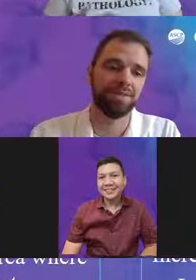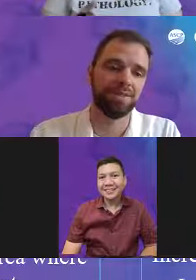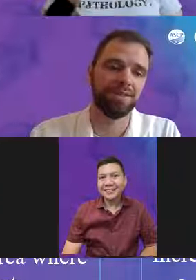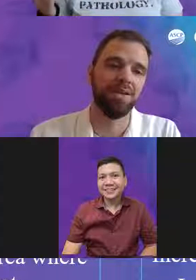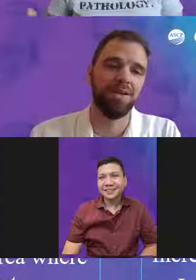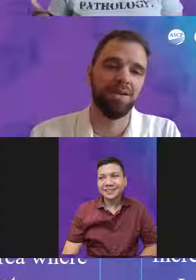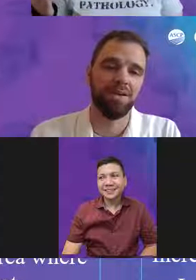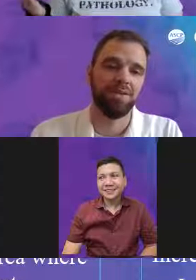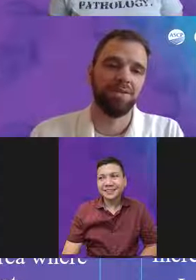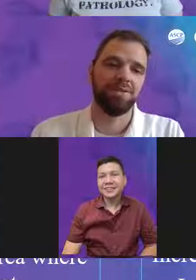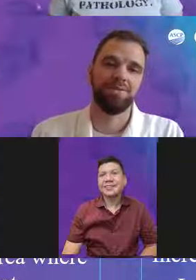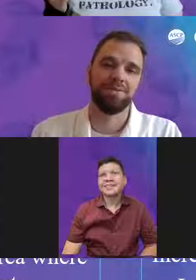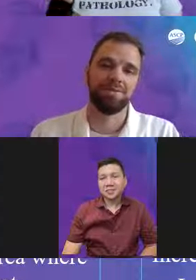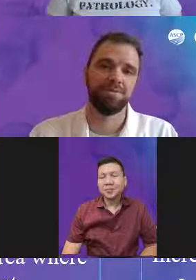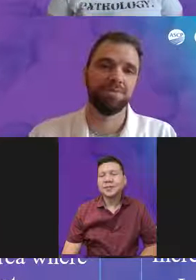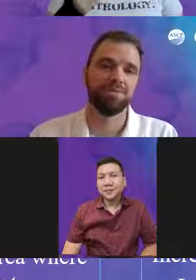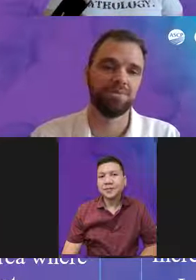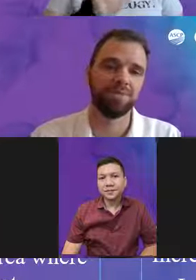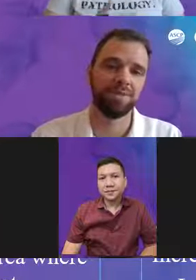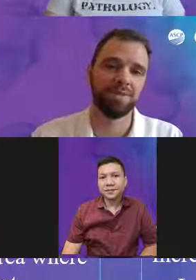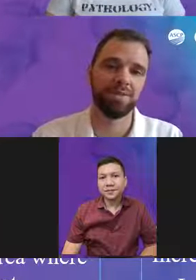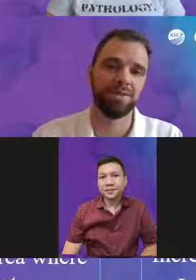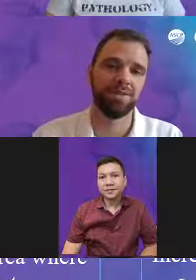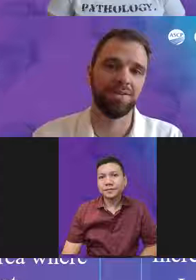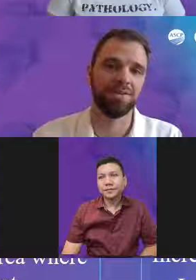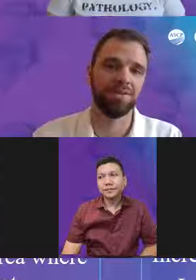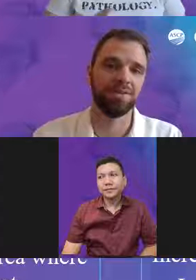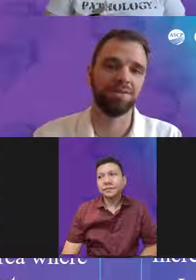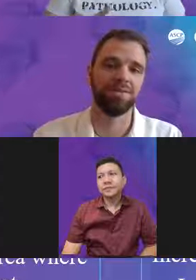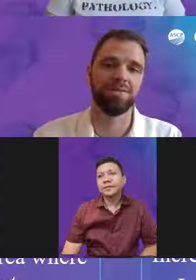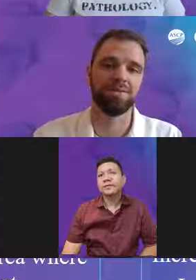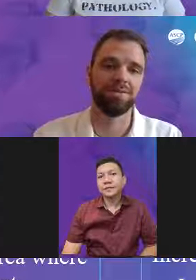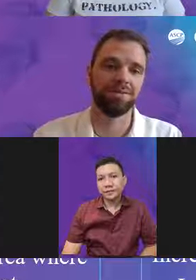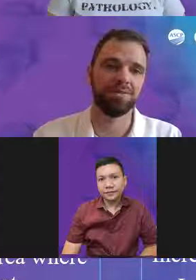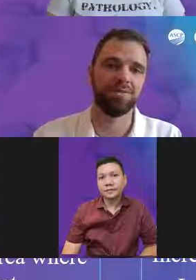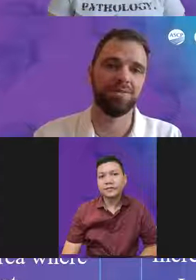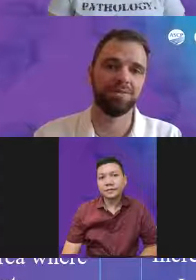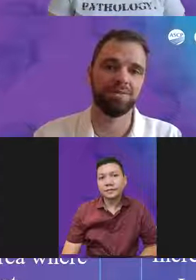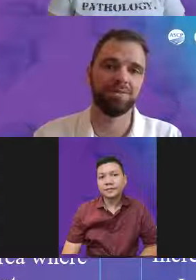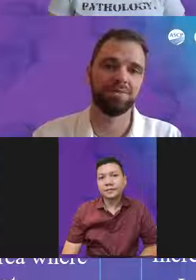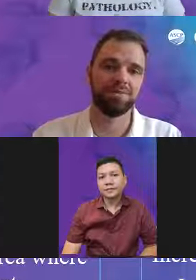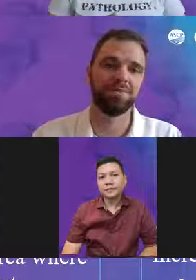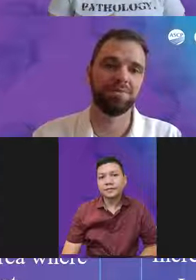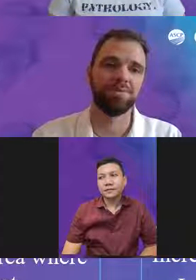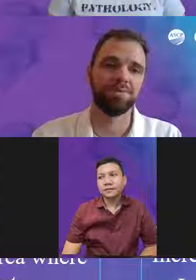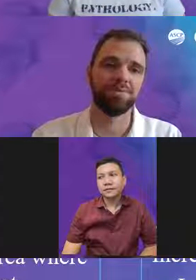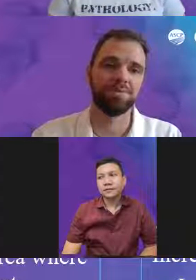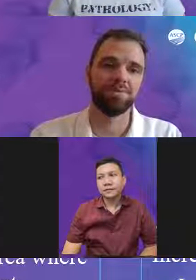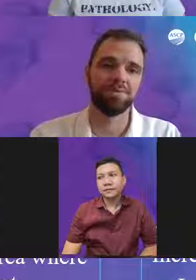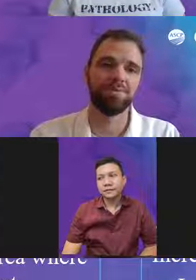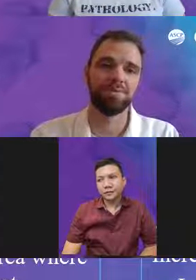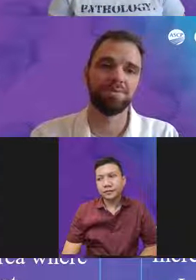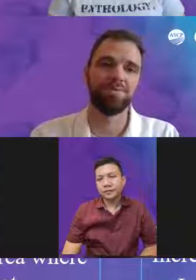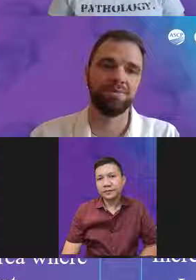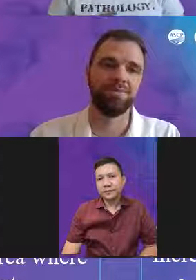try to get rid of that? So you all, when you come in and you become active into our